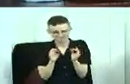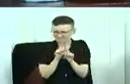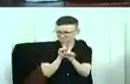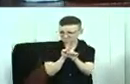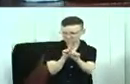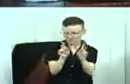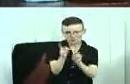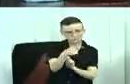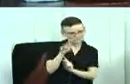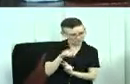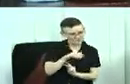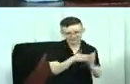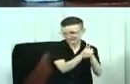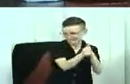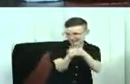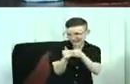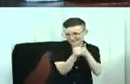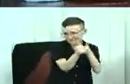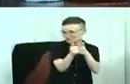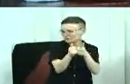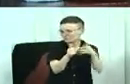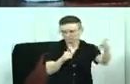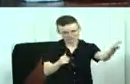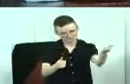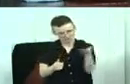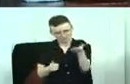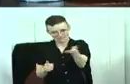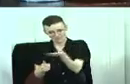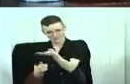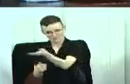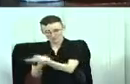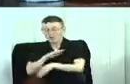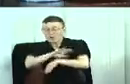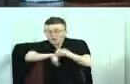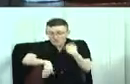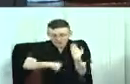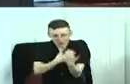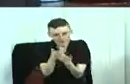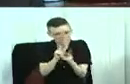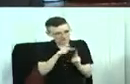forward for this communion. Again, all are welcome.